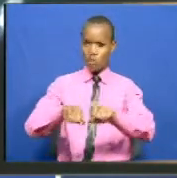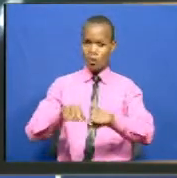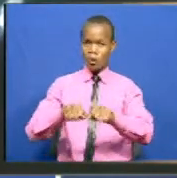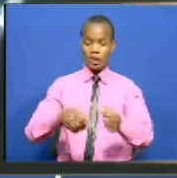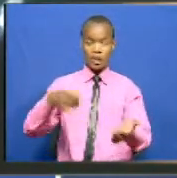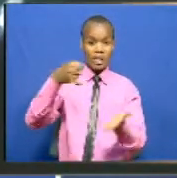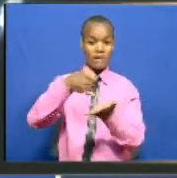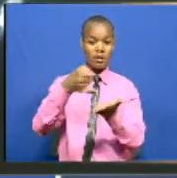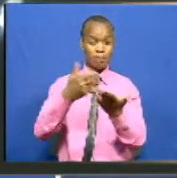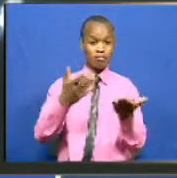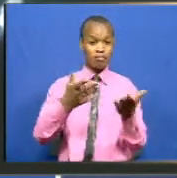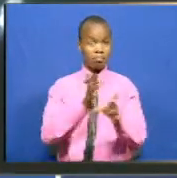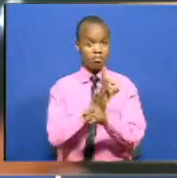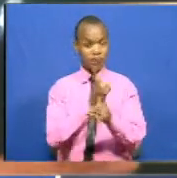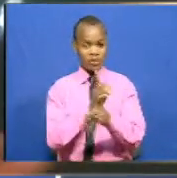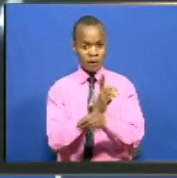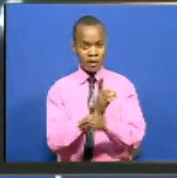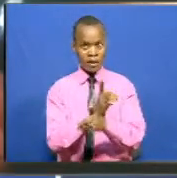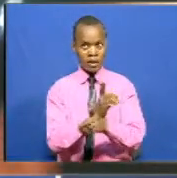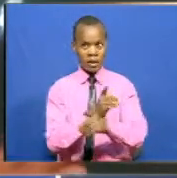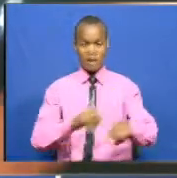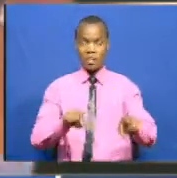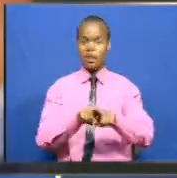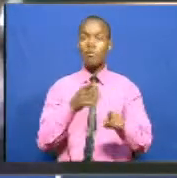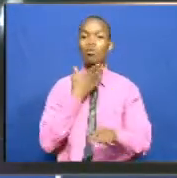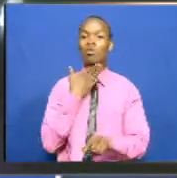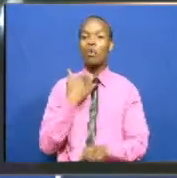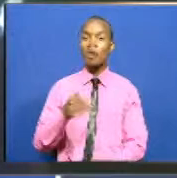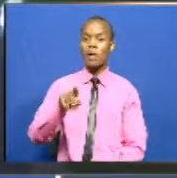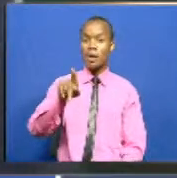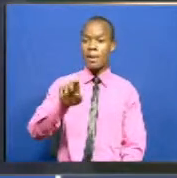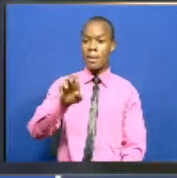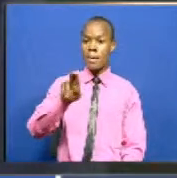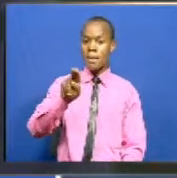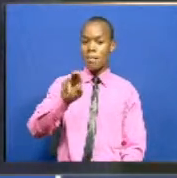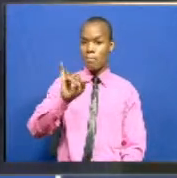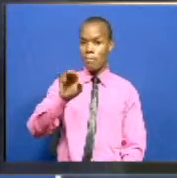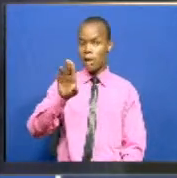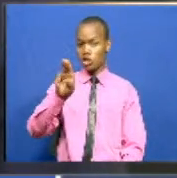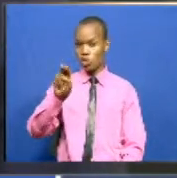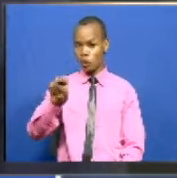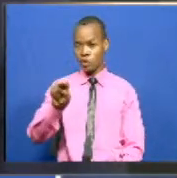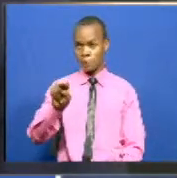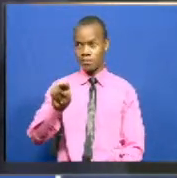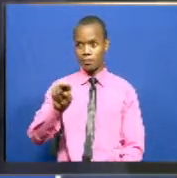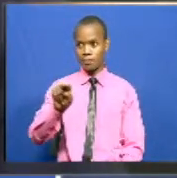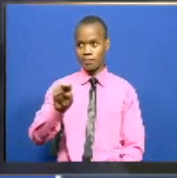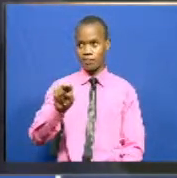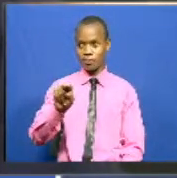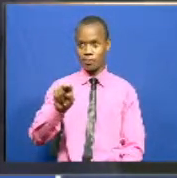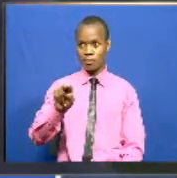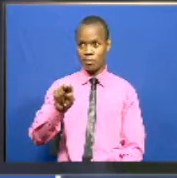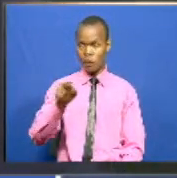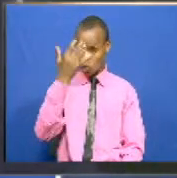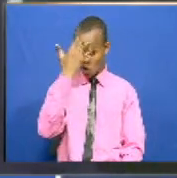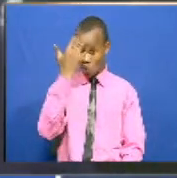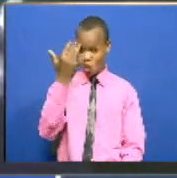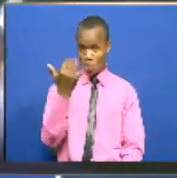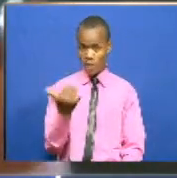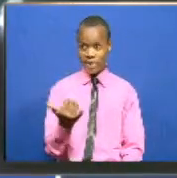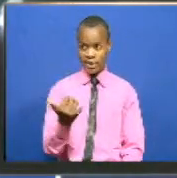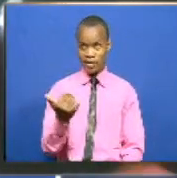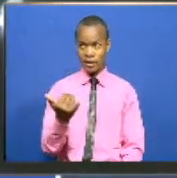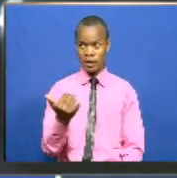pension. And we want this pension to be contributory so that there is no